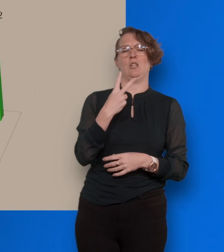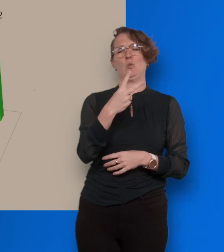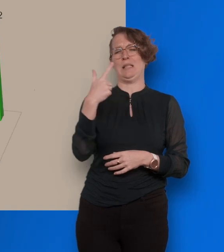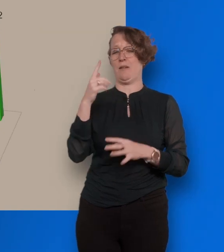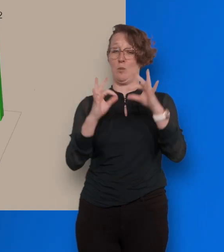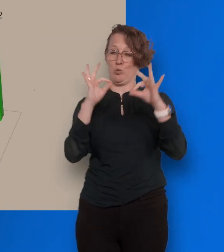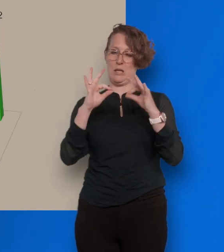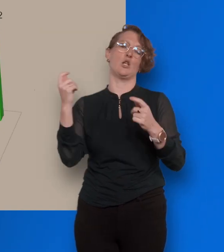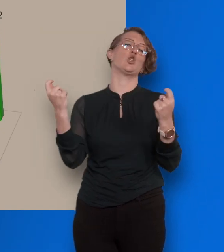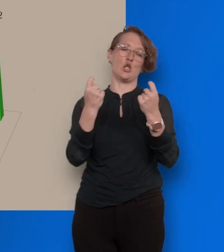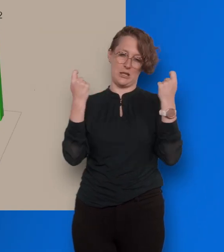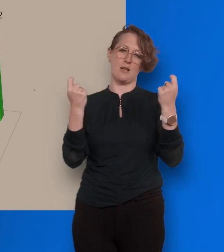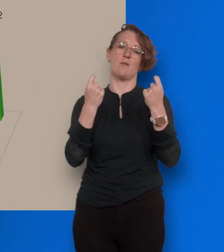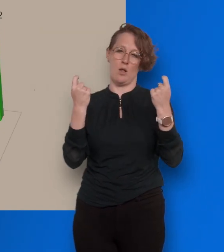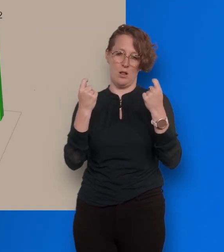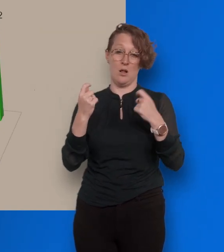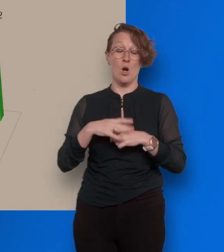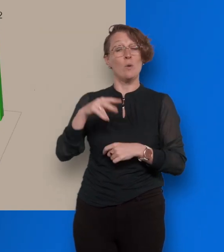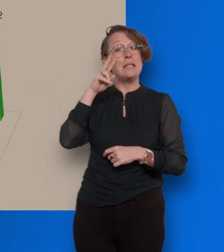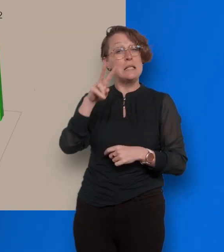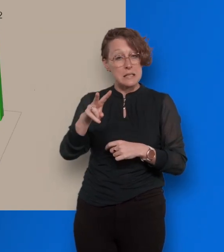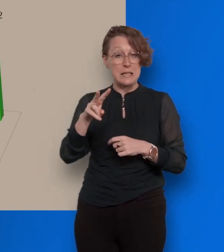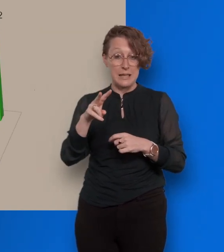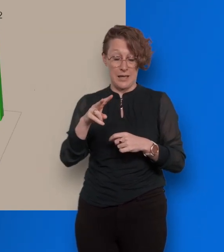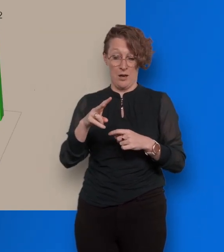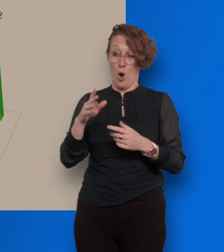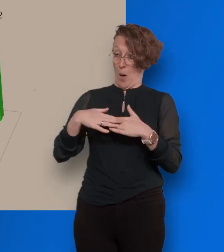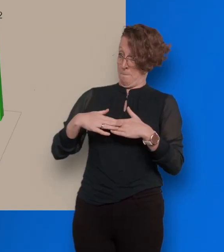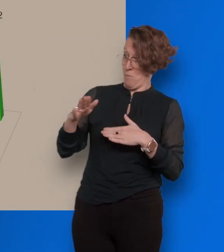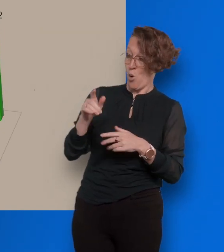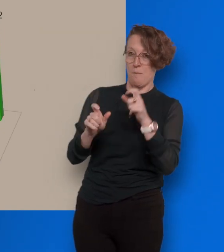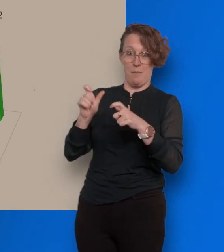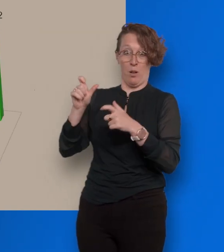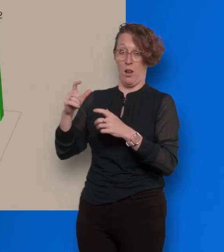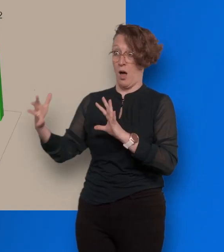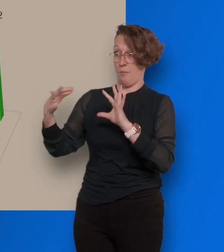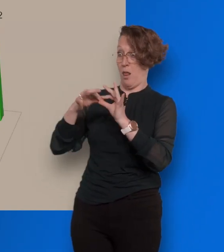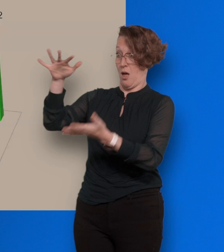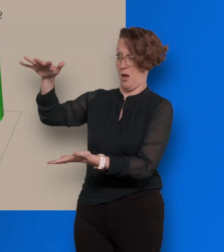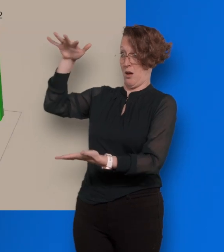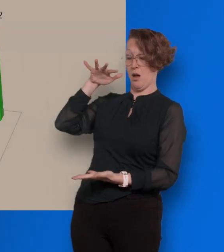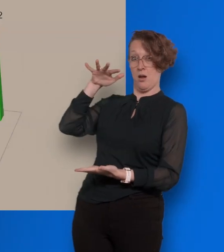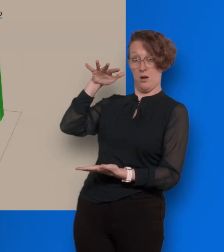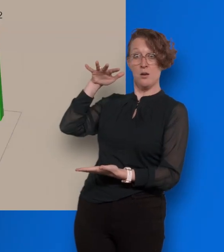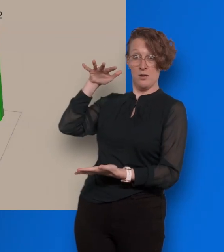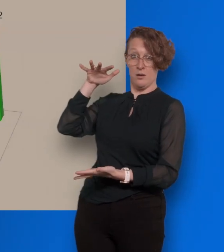27%. We have in fact seen a further increase in the number of applications that were submitted